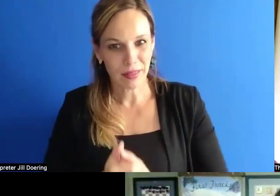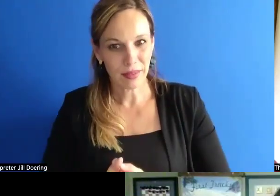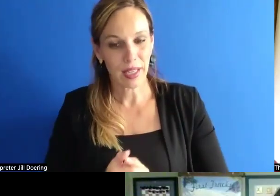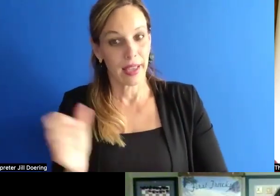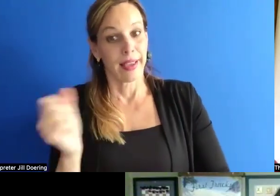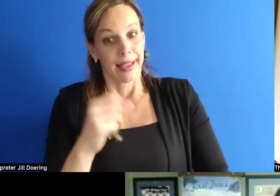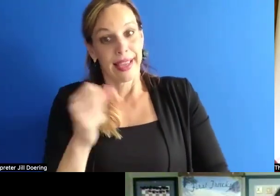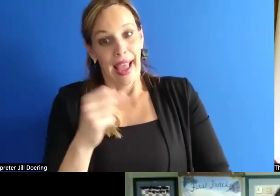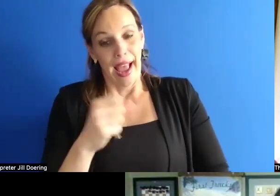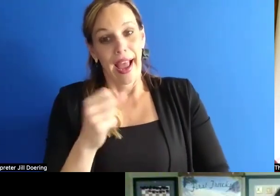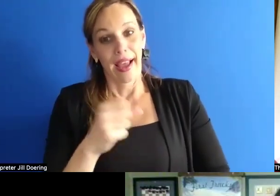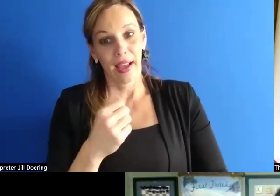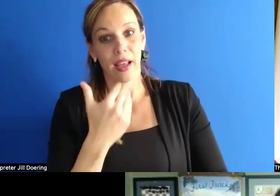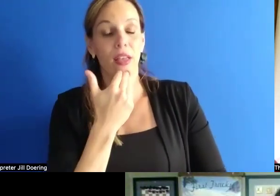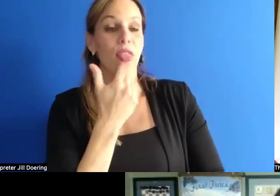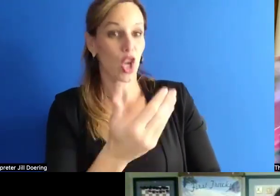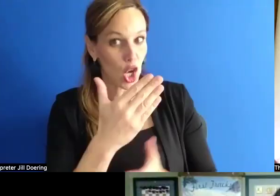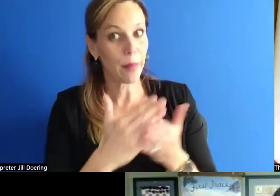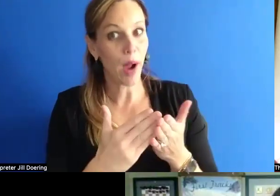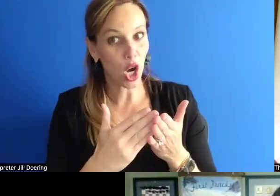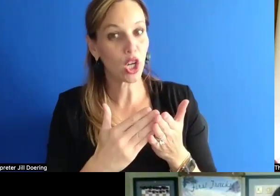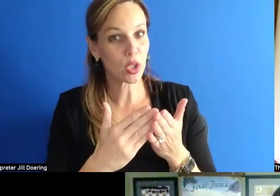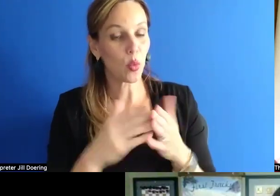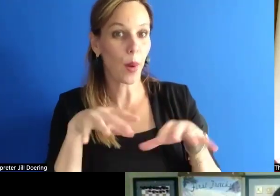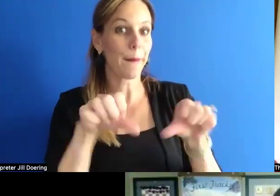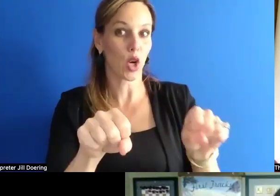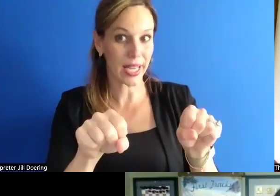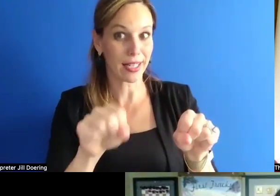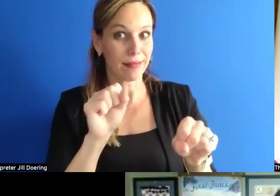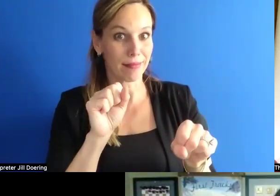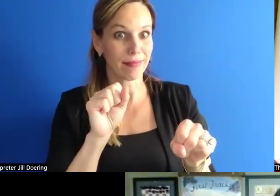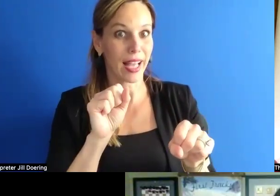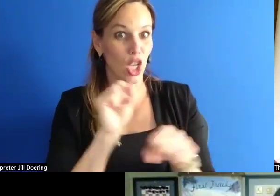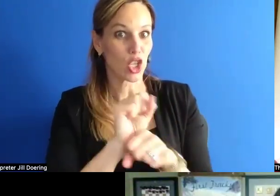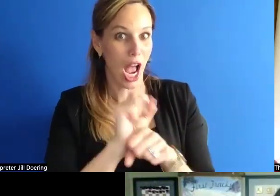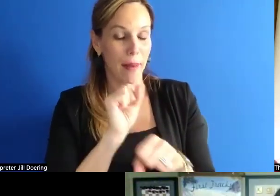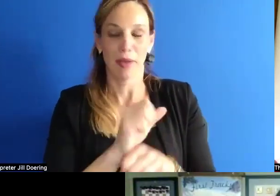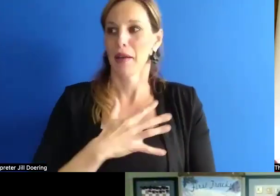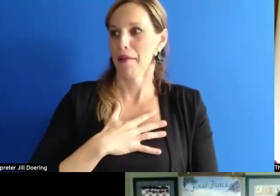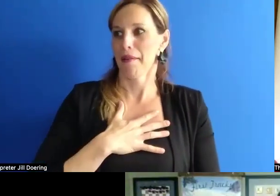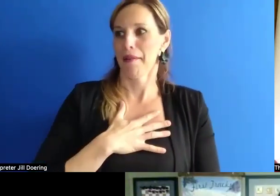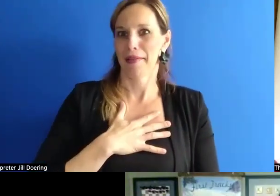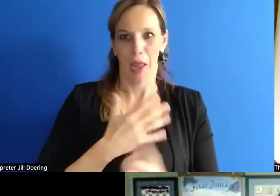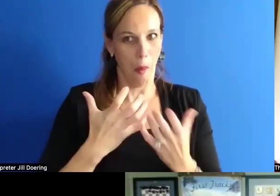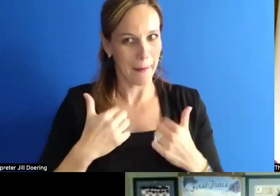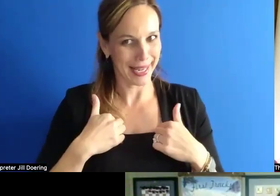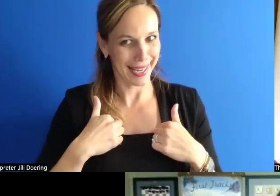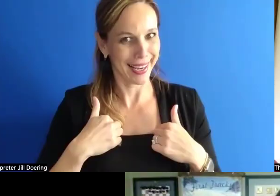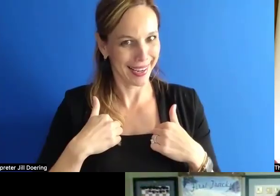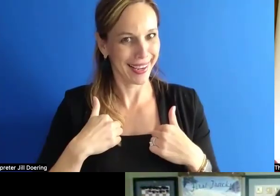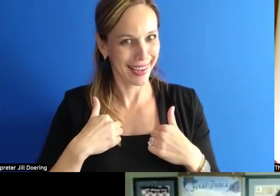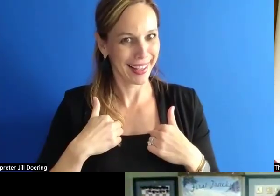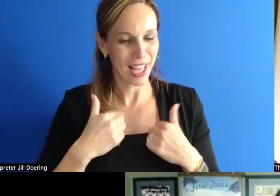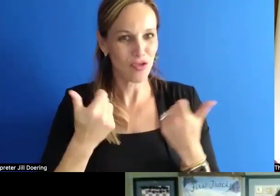good parts were, booking a job. That was incredible. The validation that you got from trying so hard